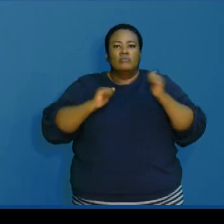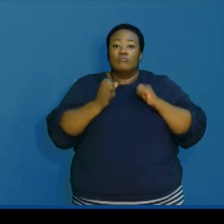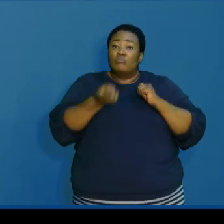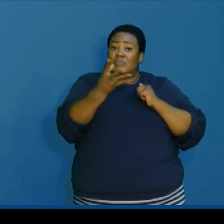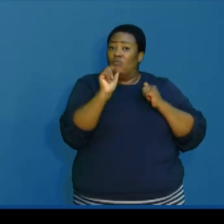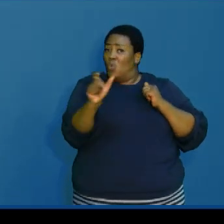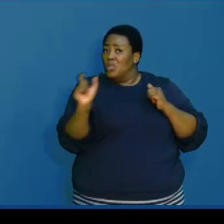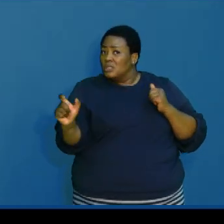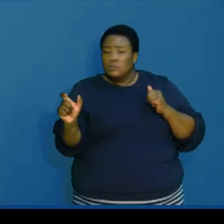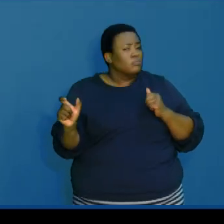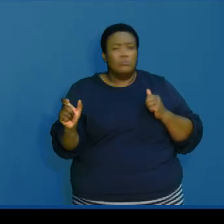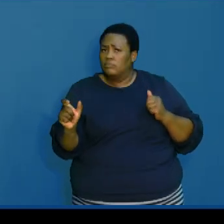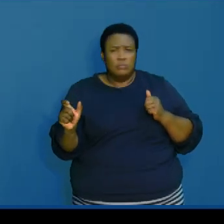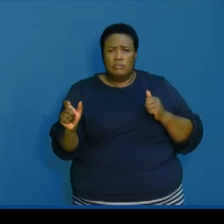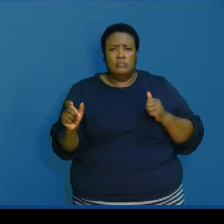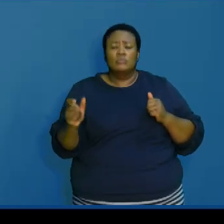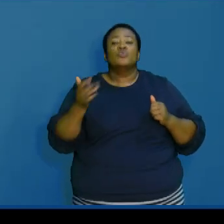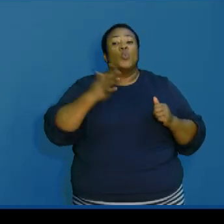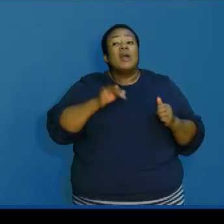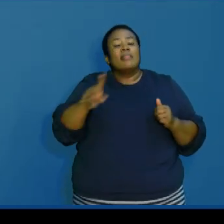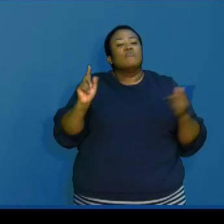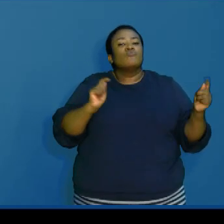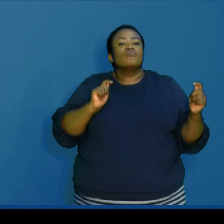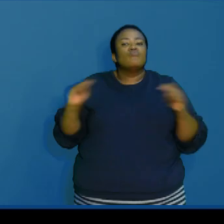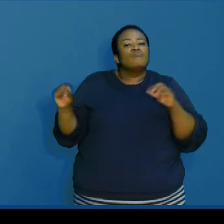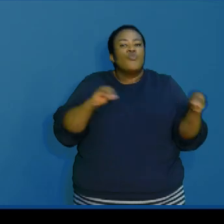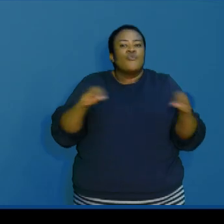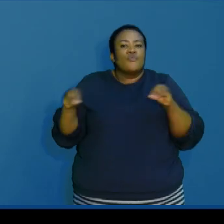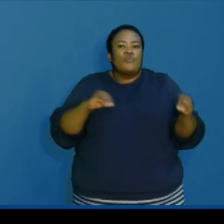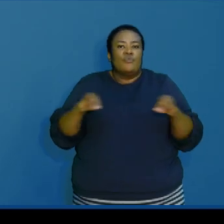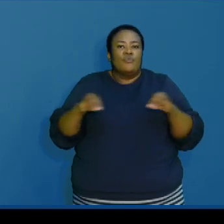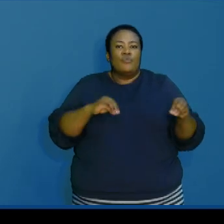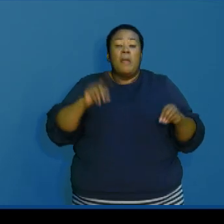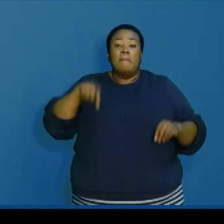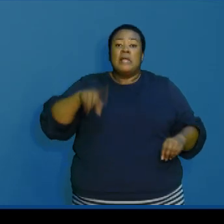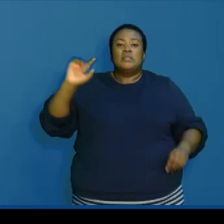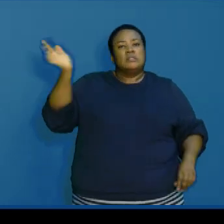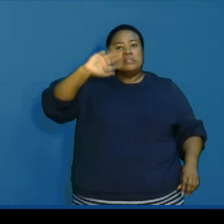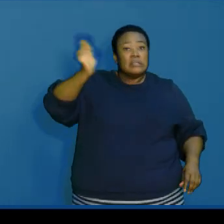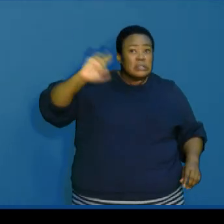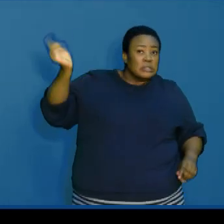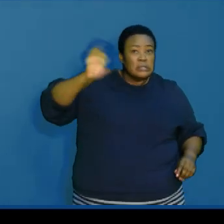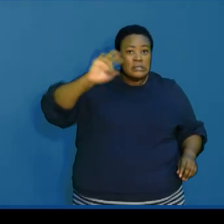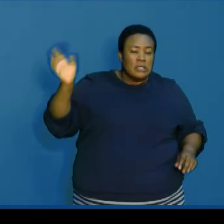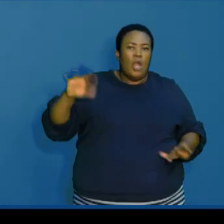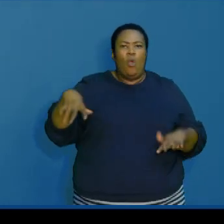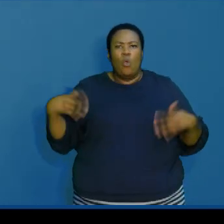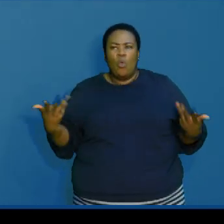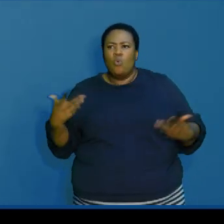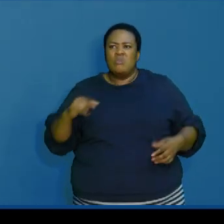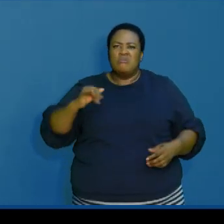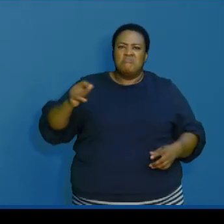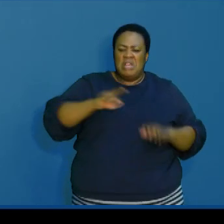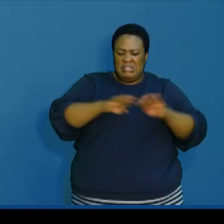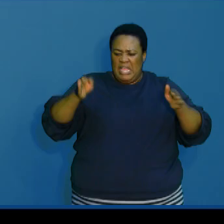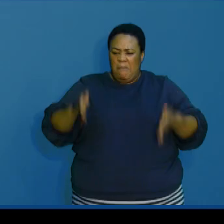words. You are making them move. He should wave his hands. He should bang